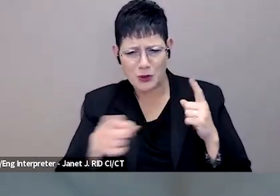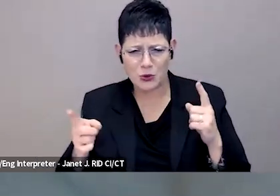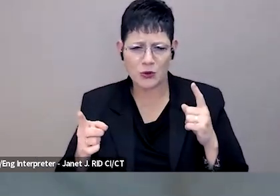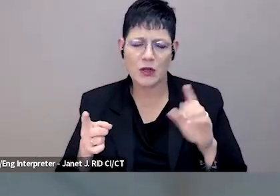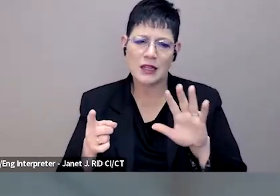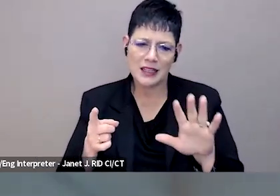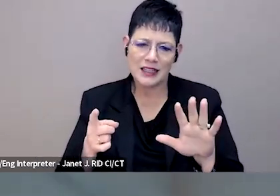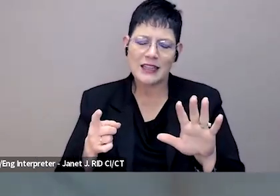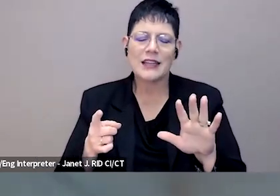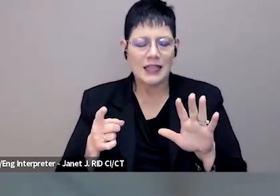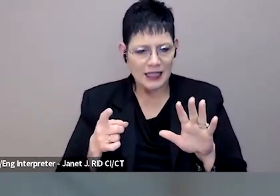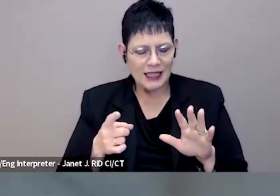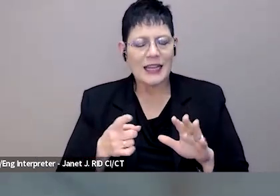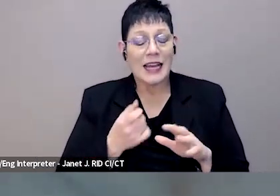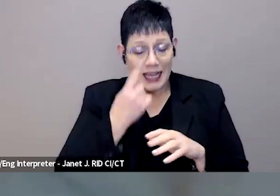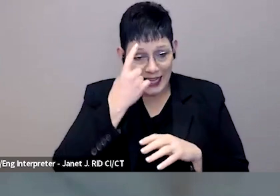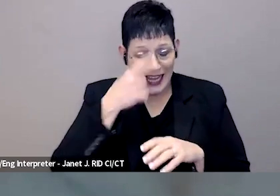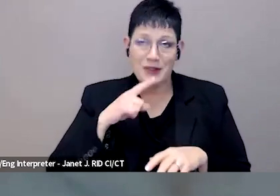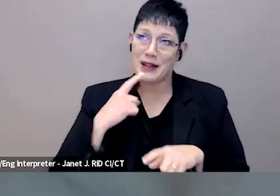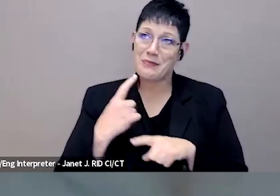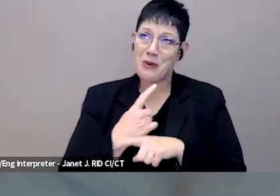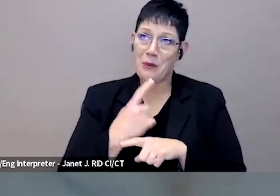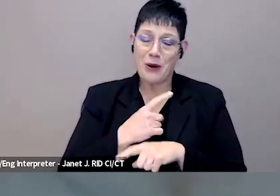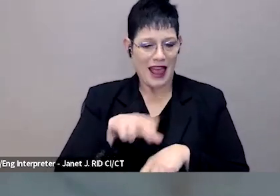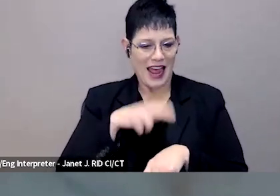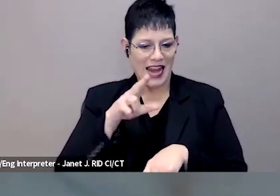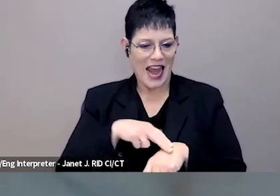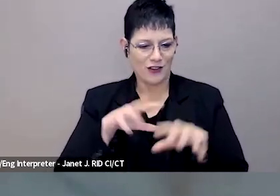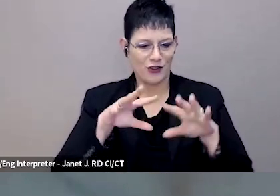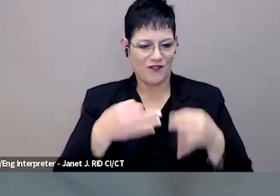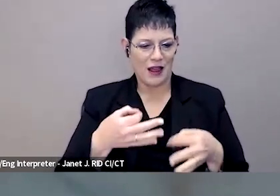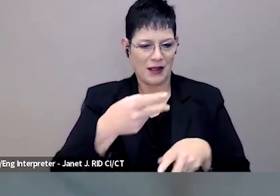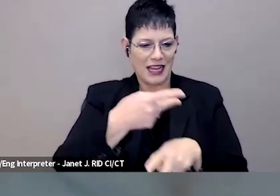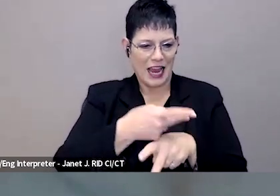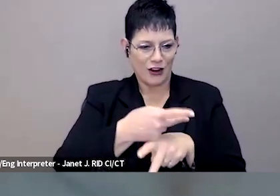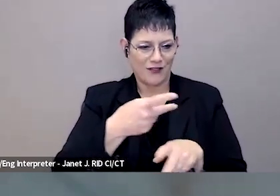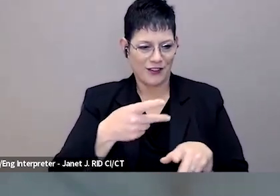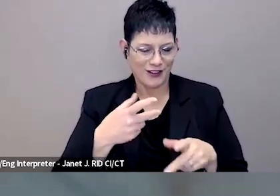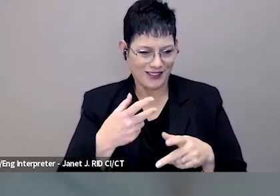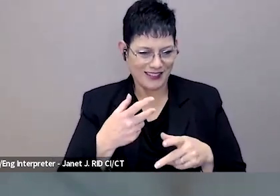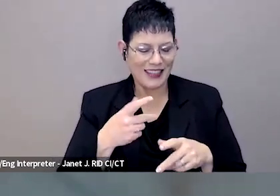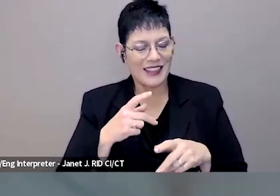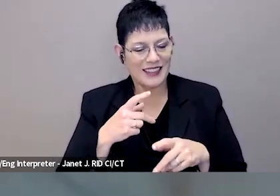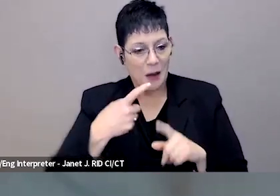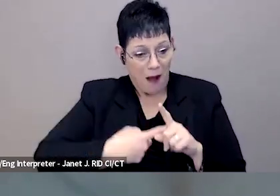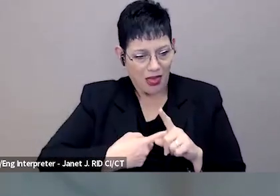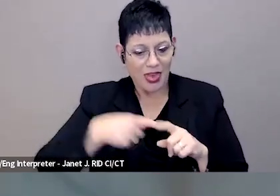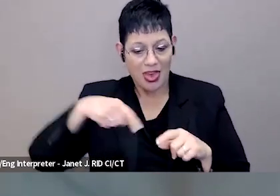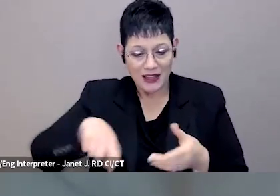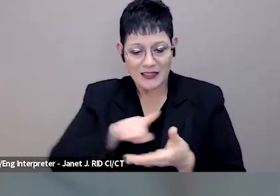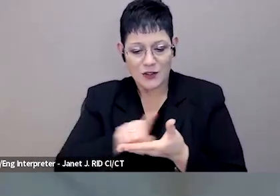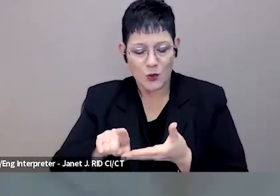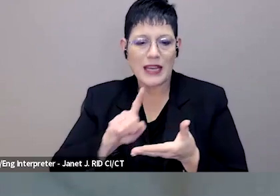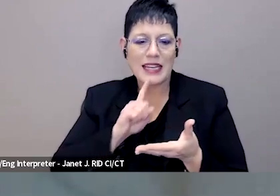apposite that as well as it being National Family Caregivers Month, it is also National Home Care Aid Week this